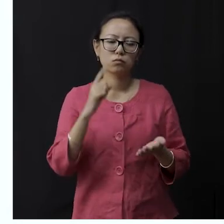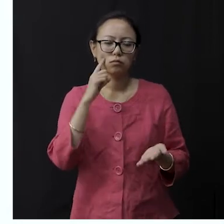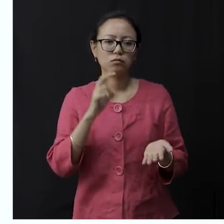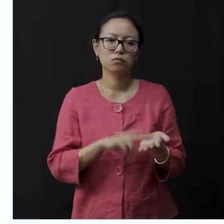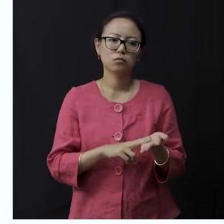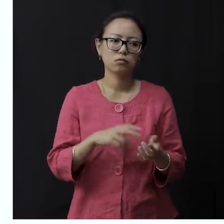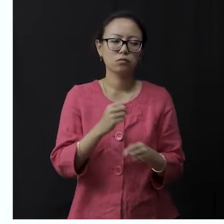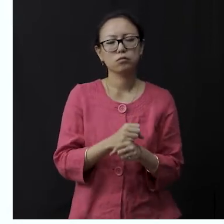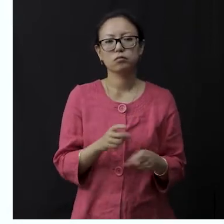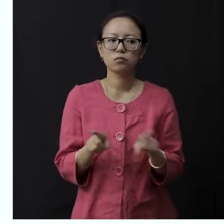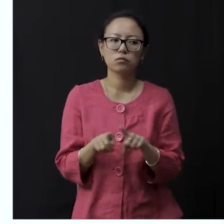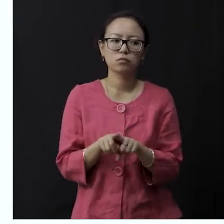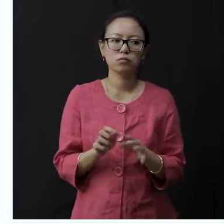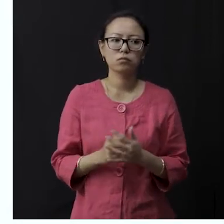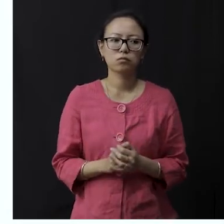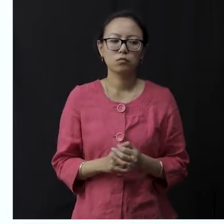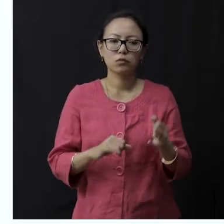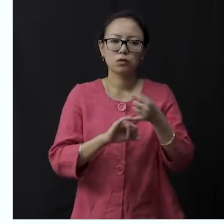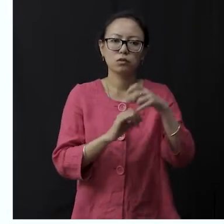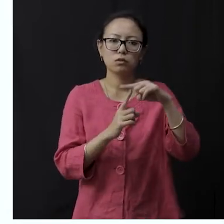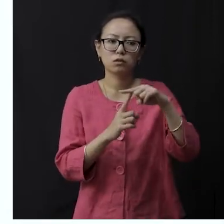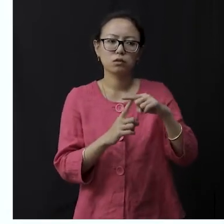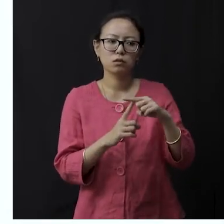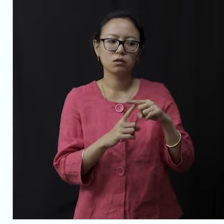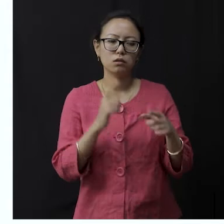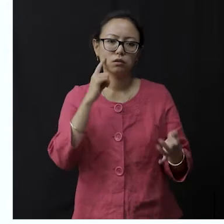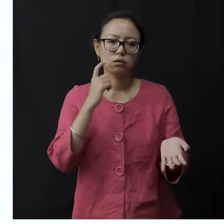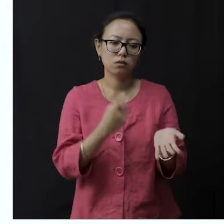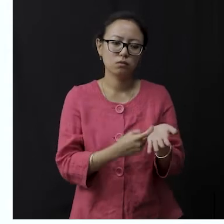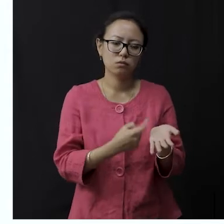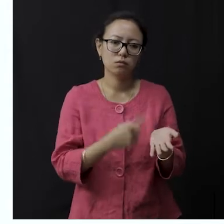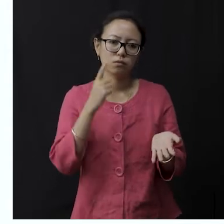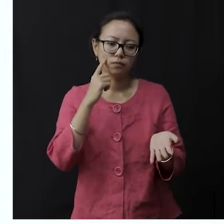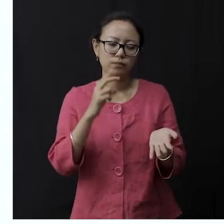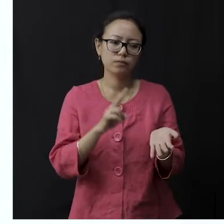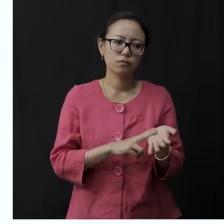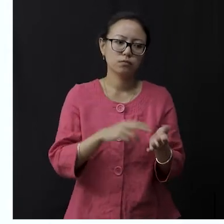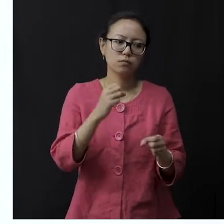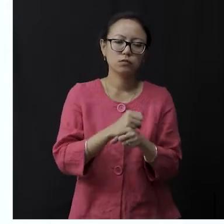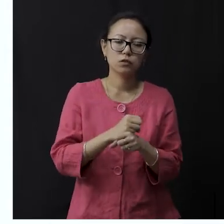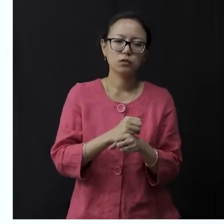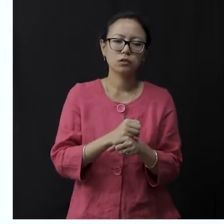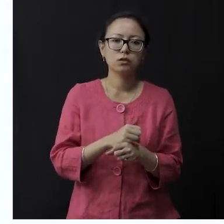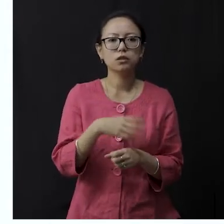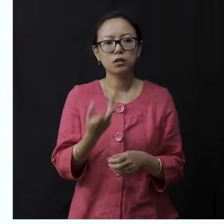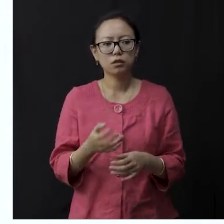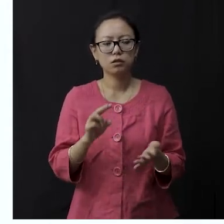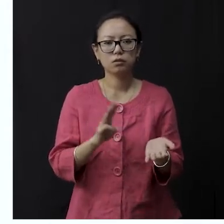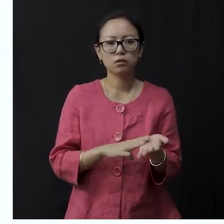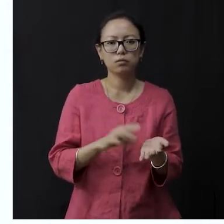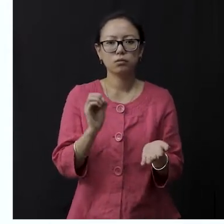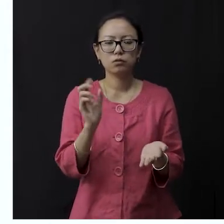movement. See, not means nothing. And stirring means moving.